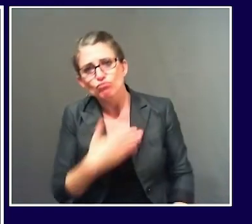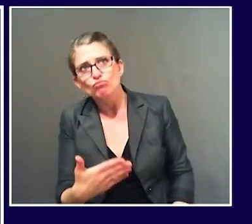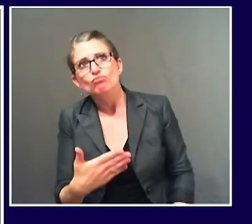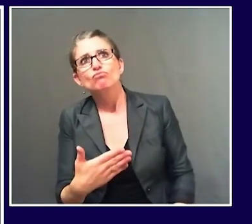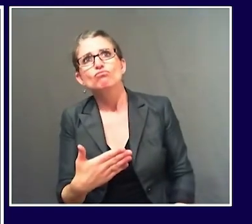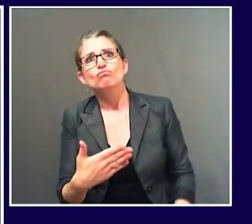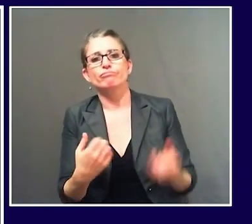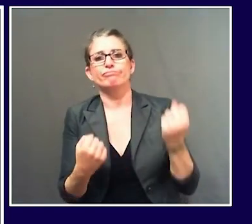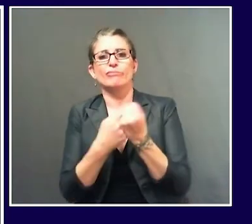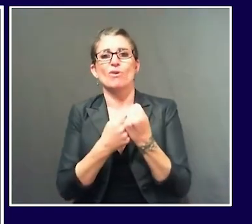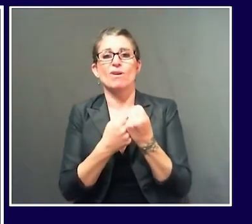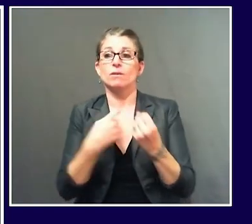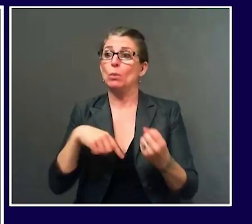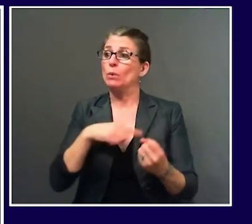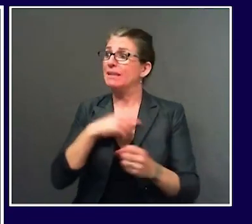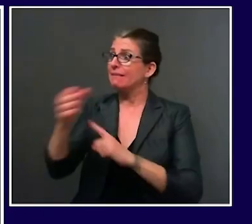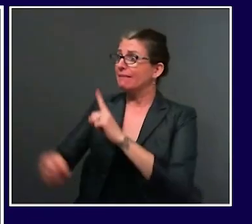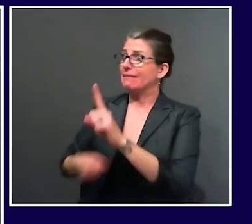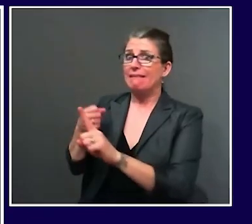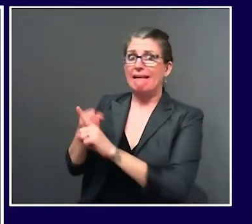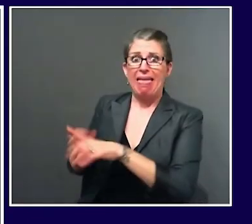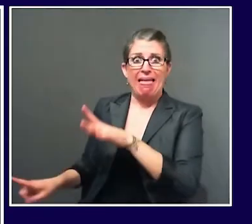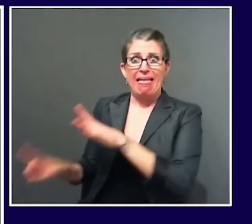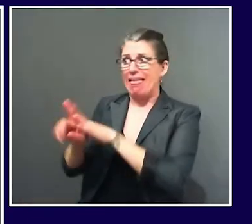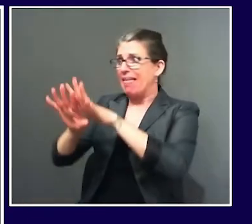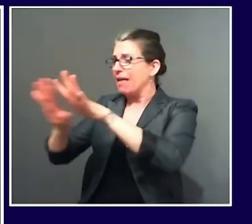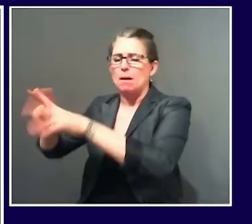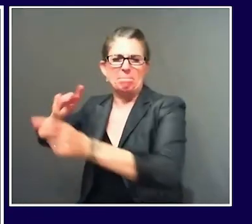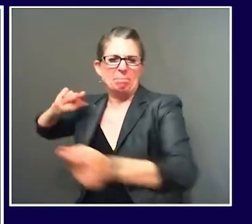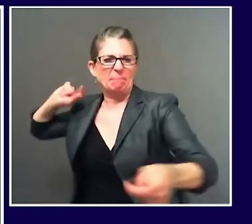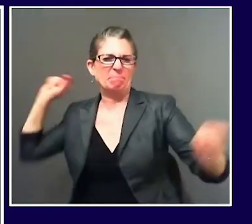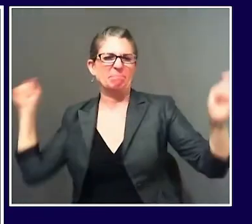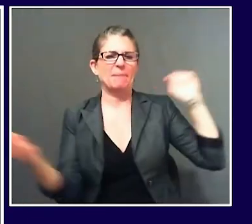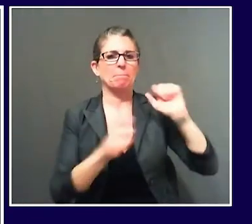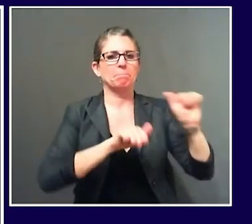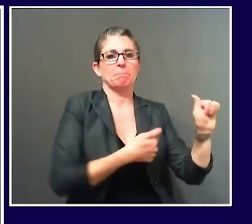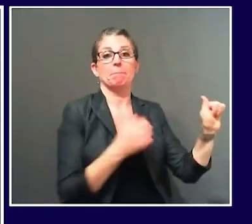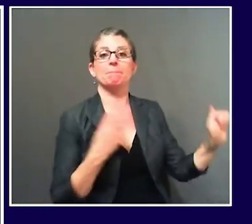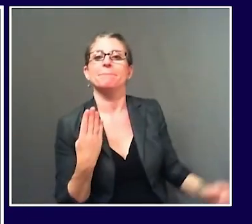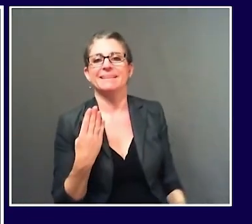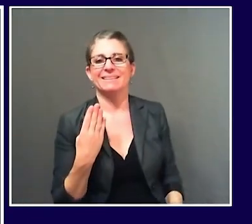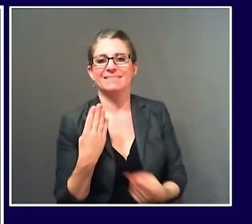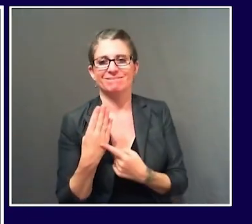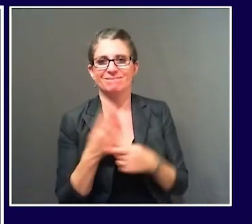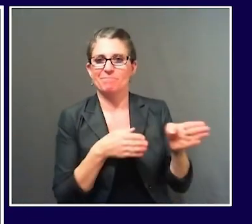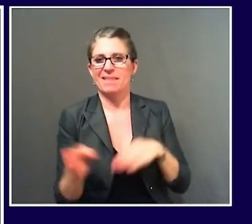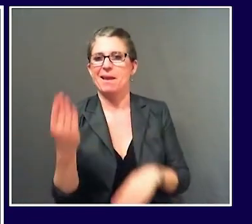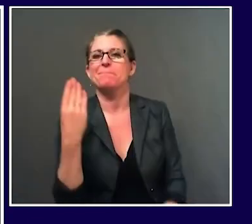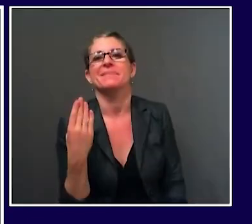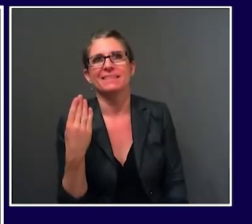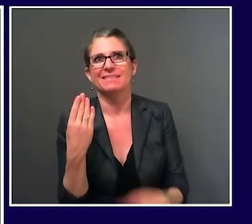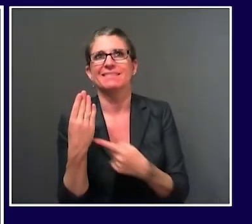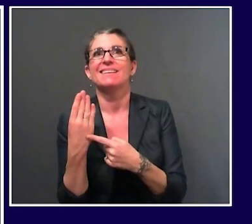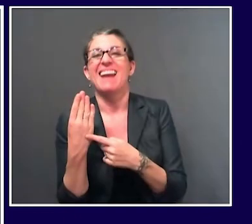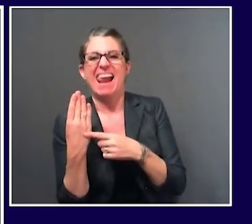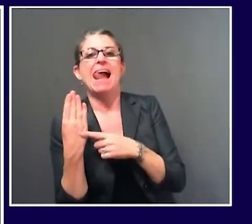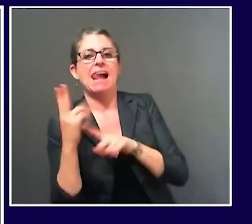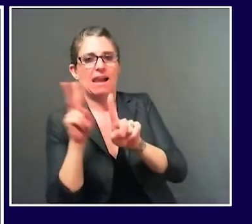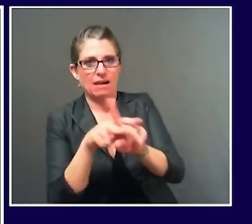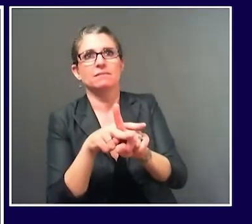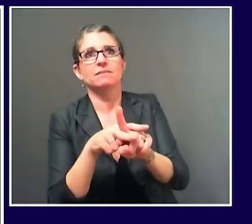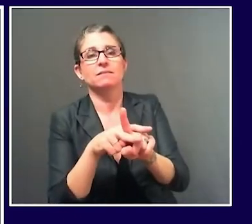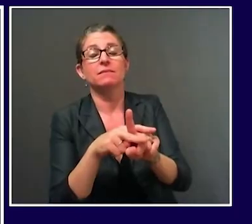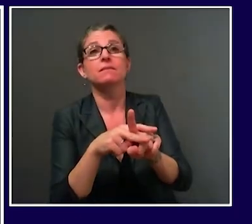shifted. I think the one thing we've all learned about ourselves, at least for me, thinking about